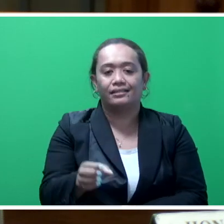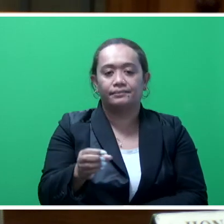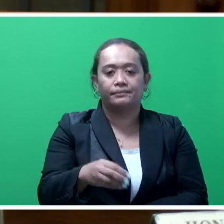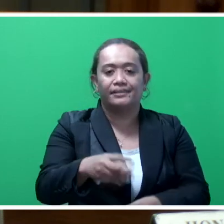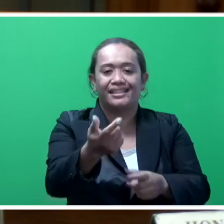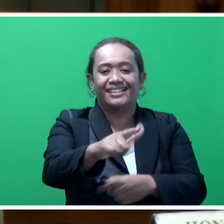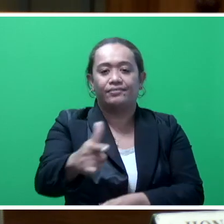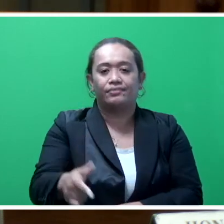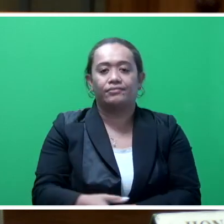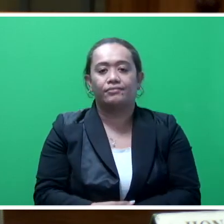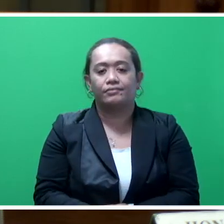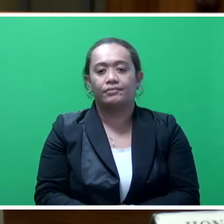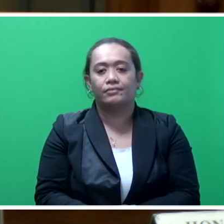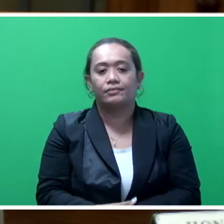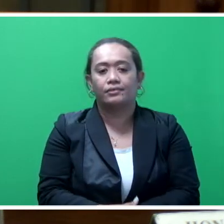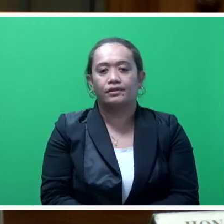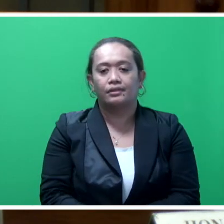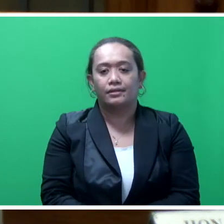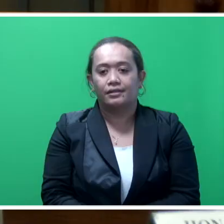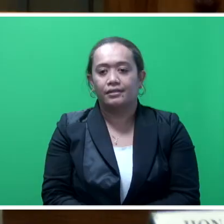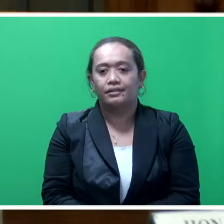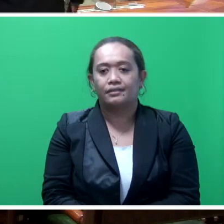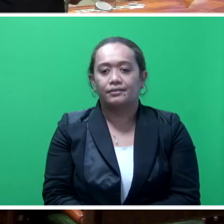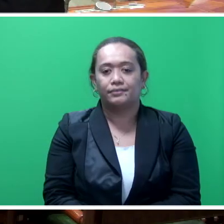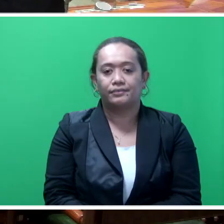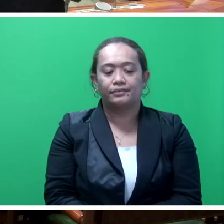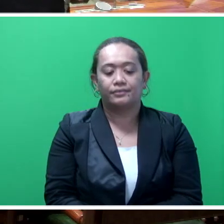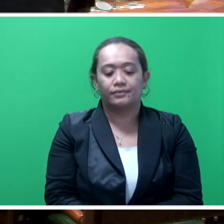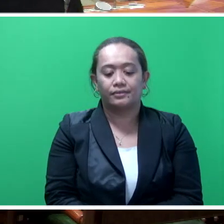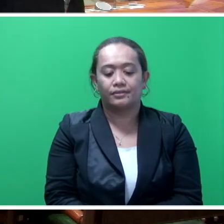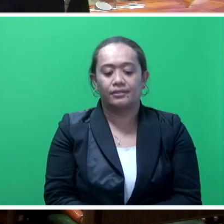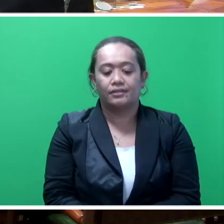inorganic fertilizer. Thank you. Honorable